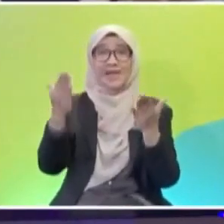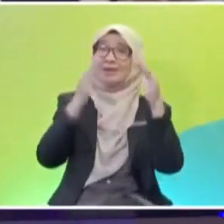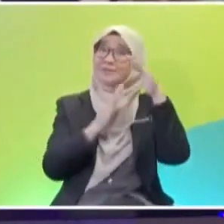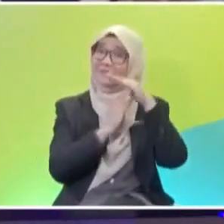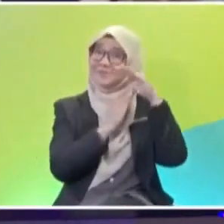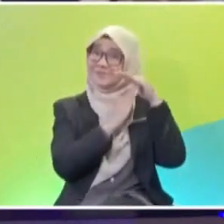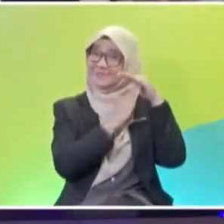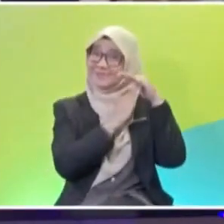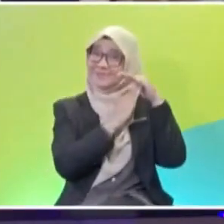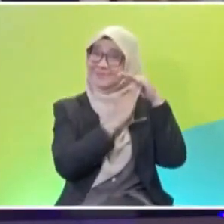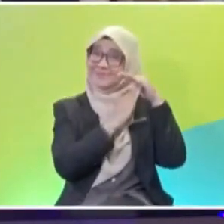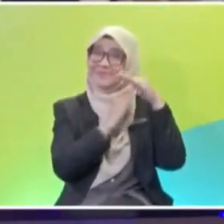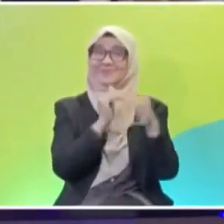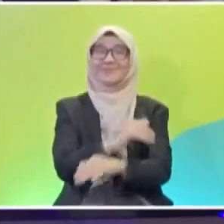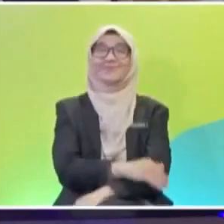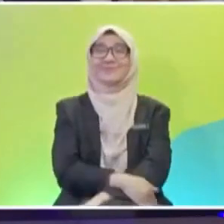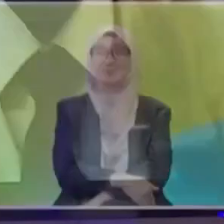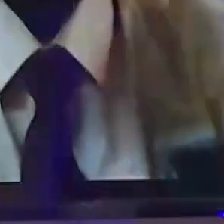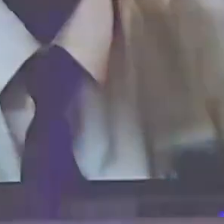TV KPM.